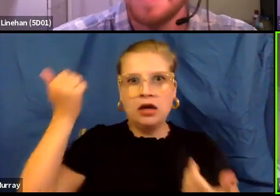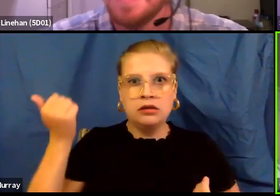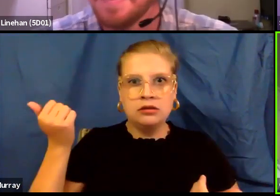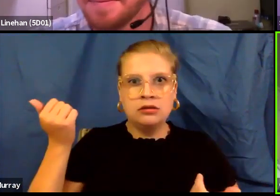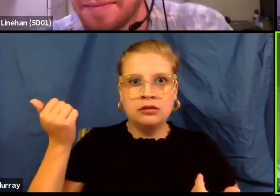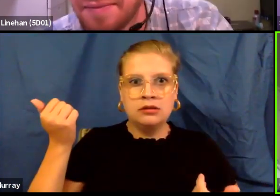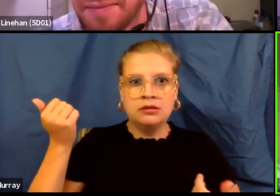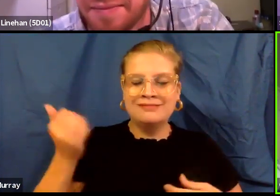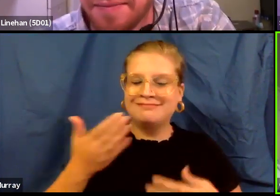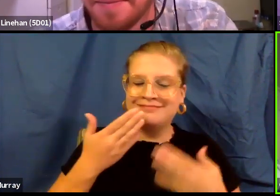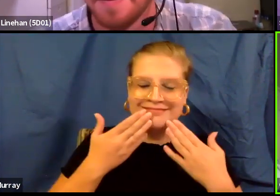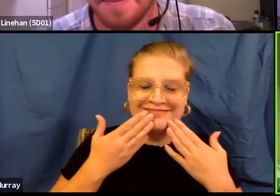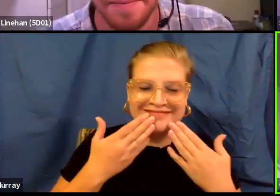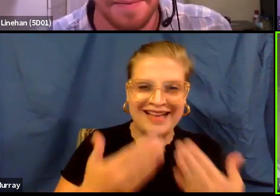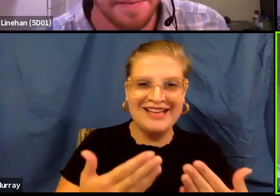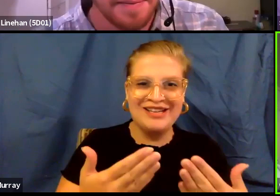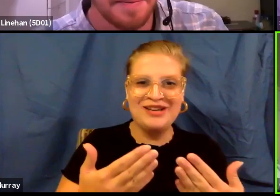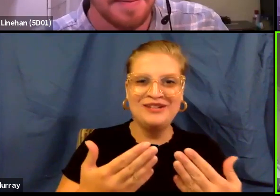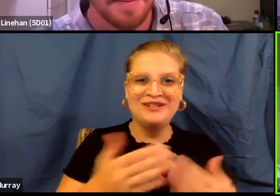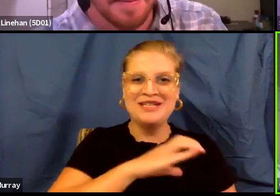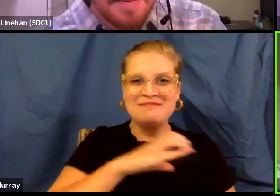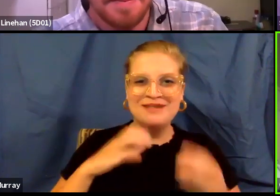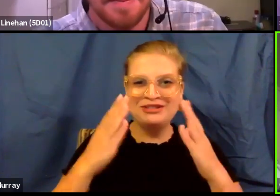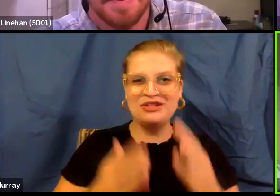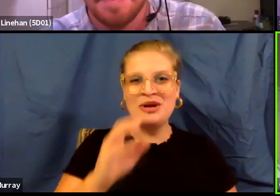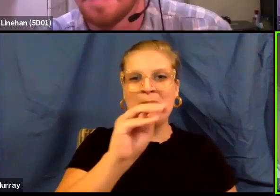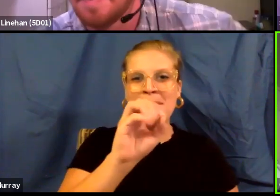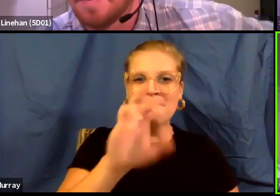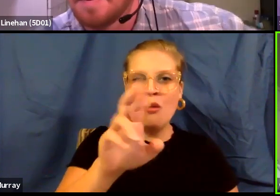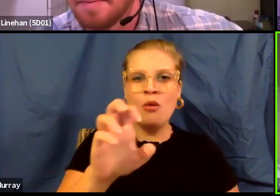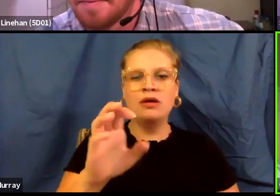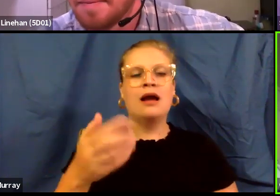Thank you, Commissioner Moore. I just want to say,